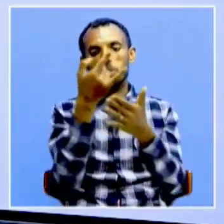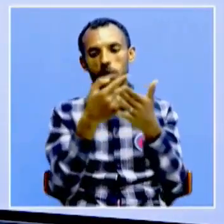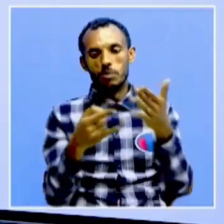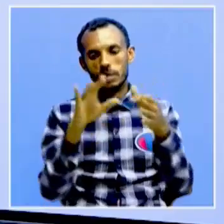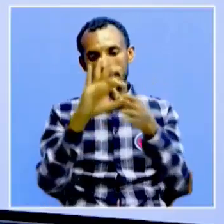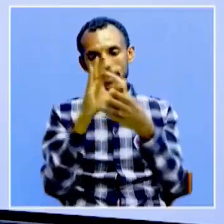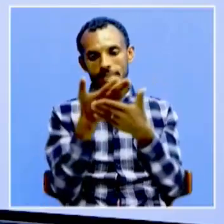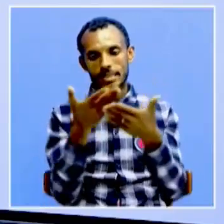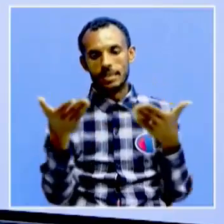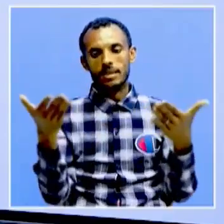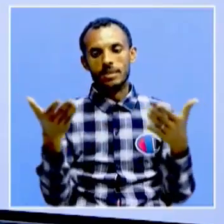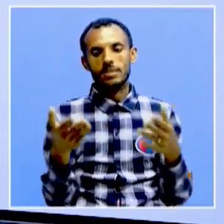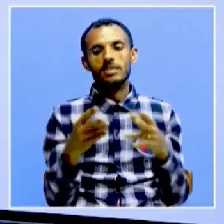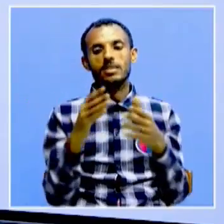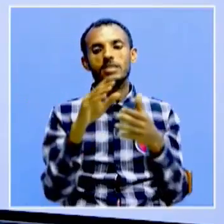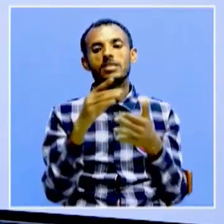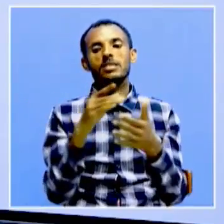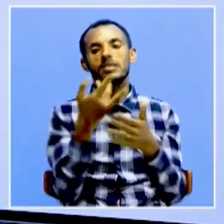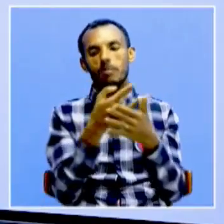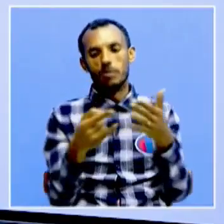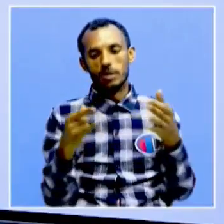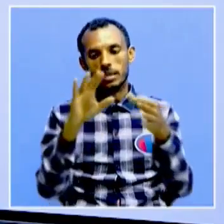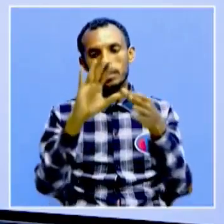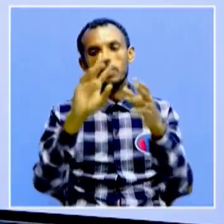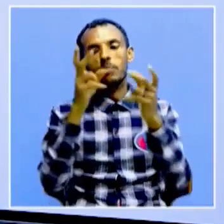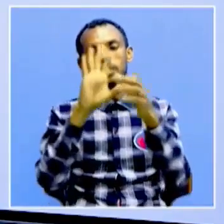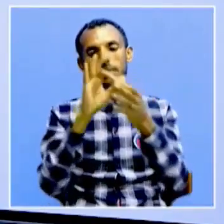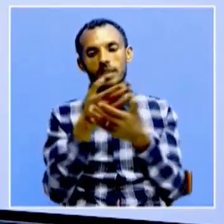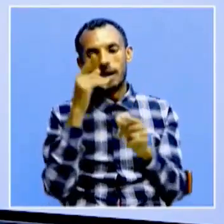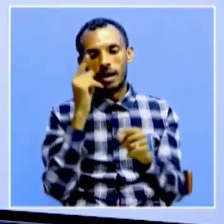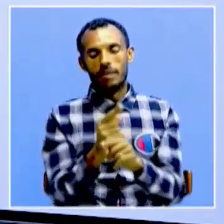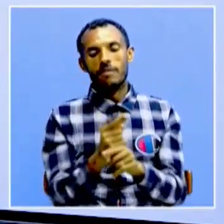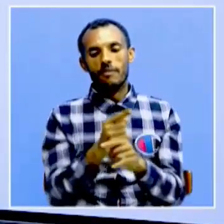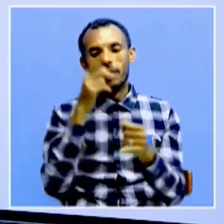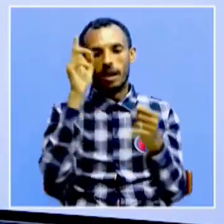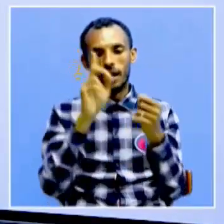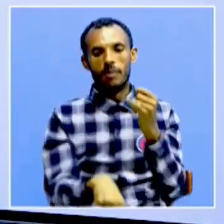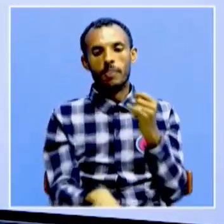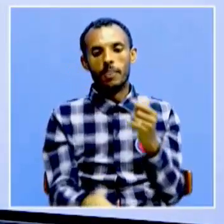are supporting the topic sentence. Right? Finally,